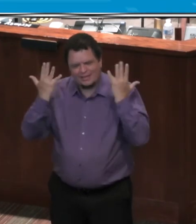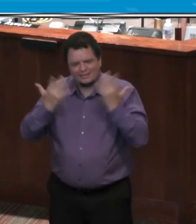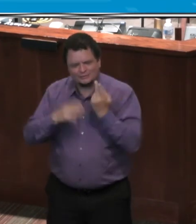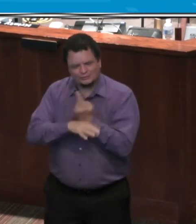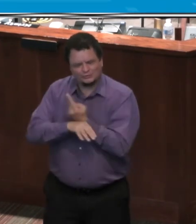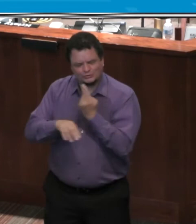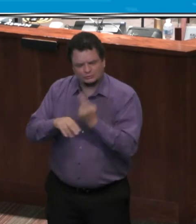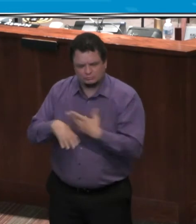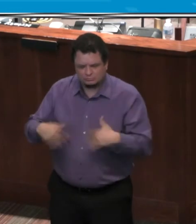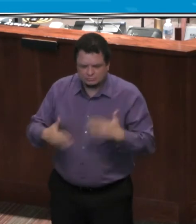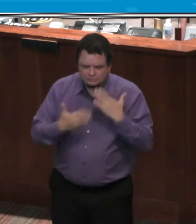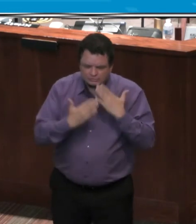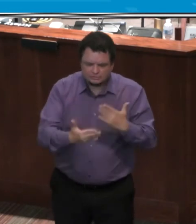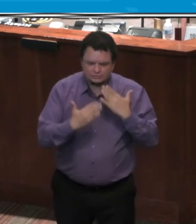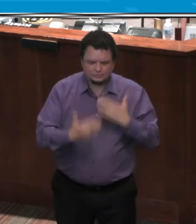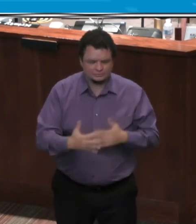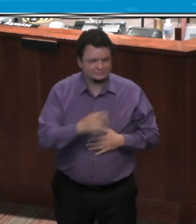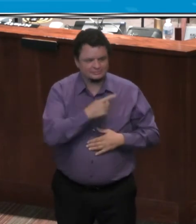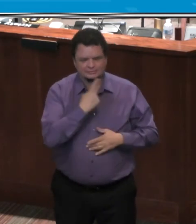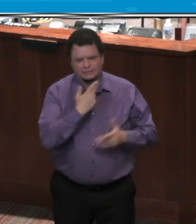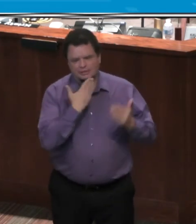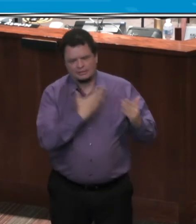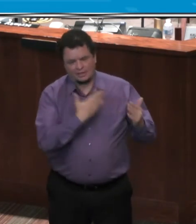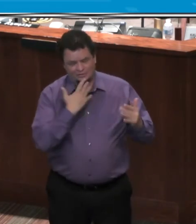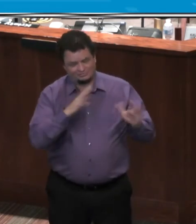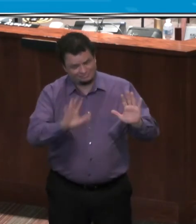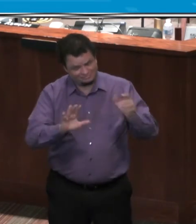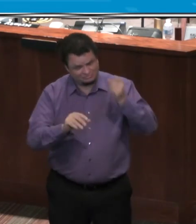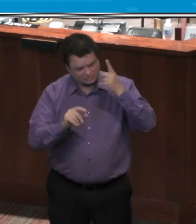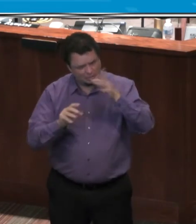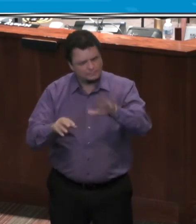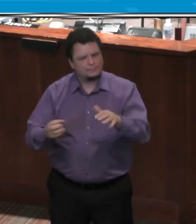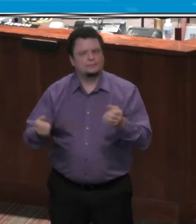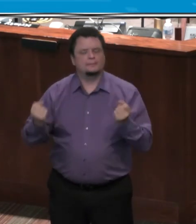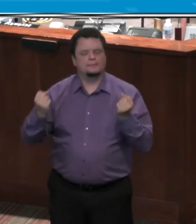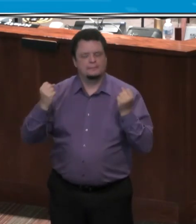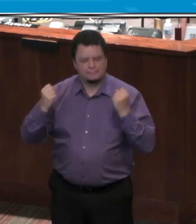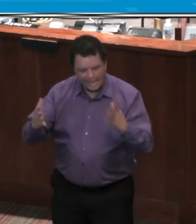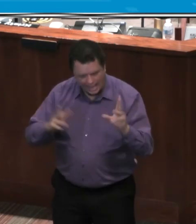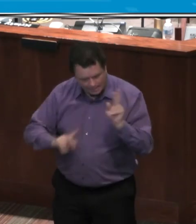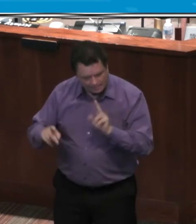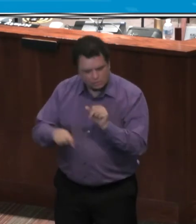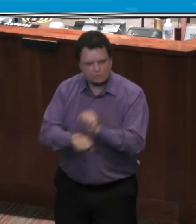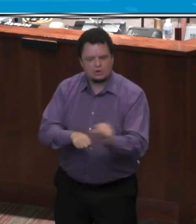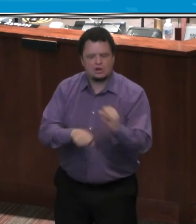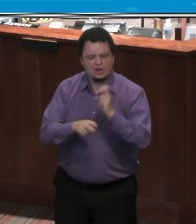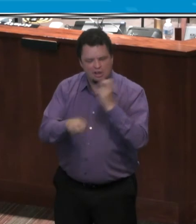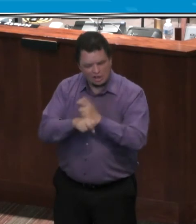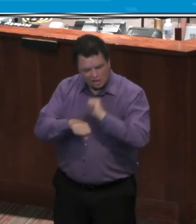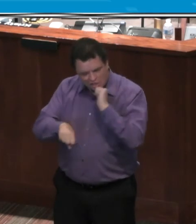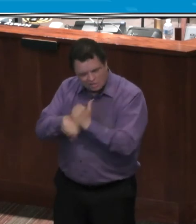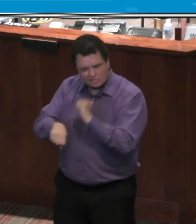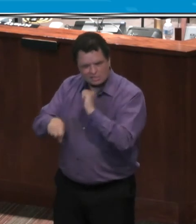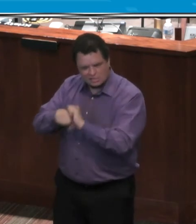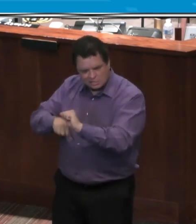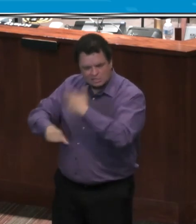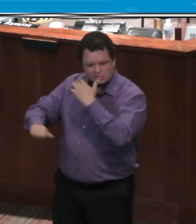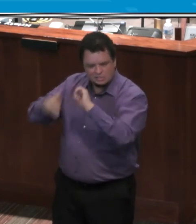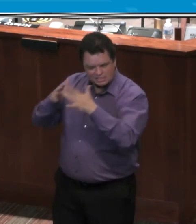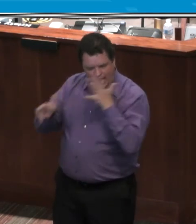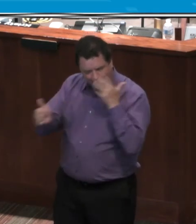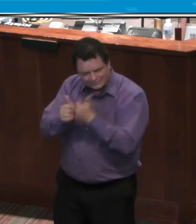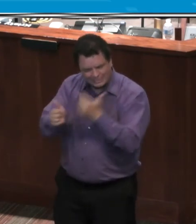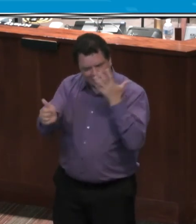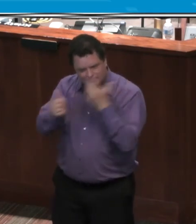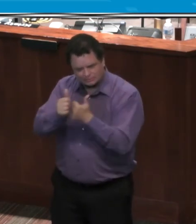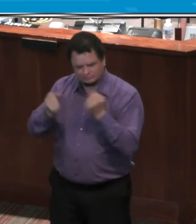into grooming the information and making it available to us. As always, behind the curtain. Yeah, a lot going on. Okay. Dr. Turbush, may I